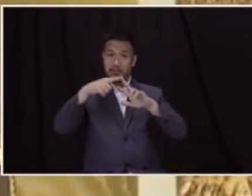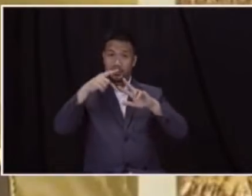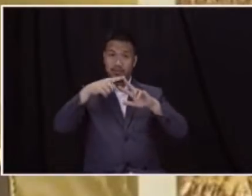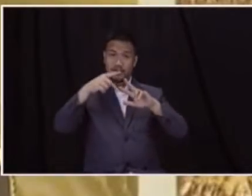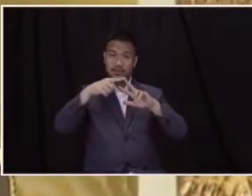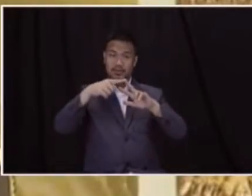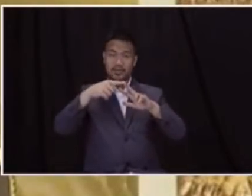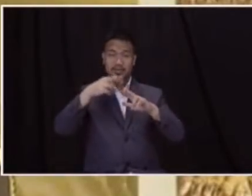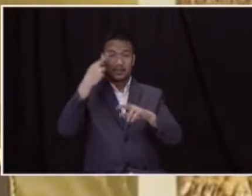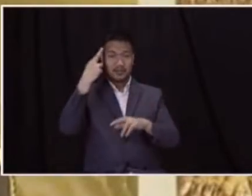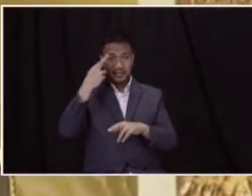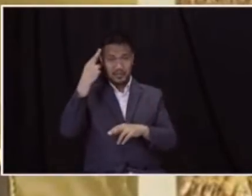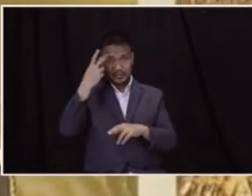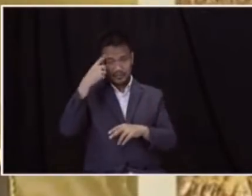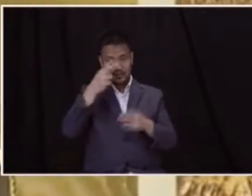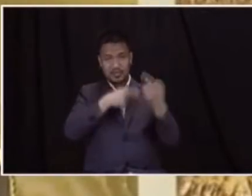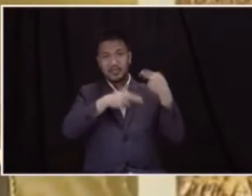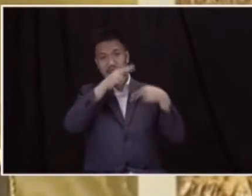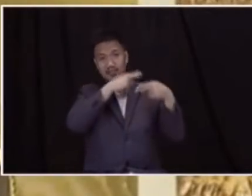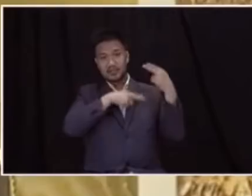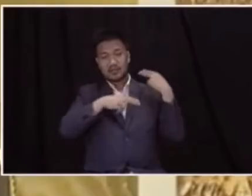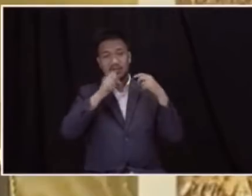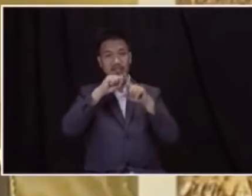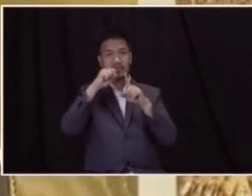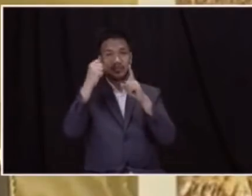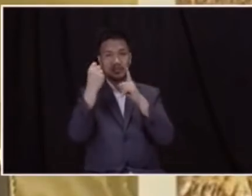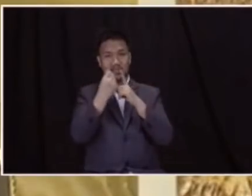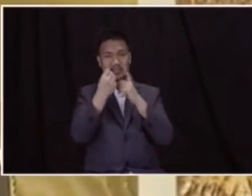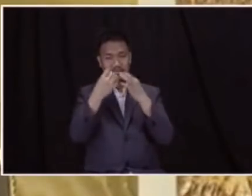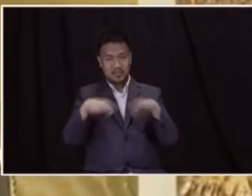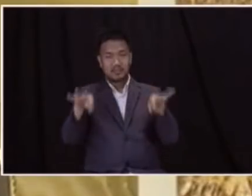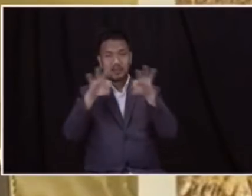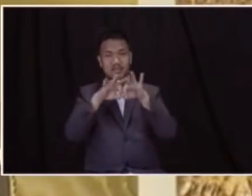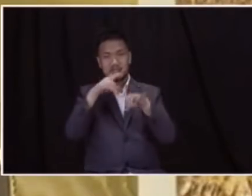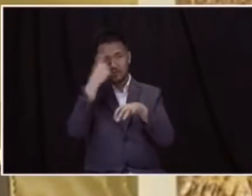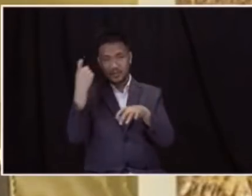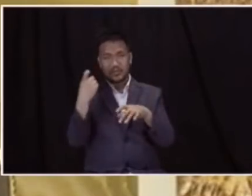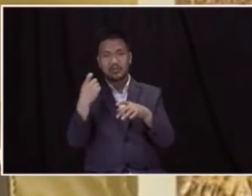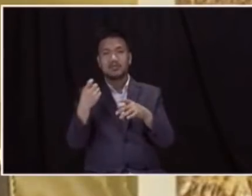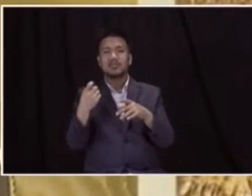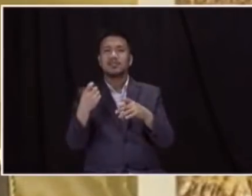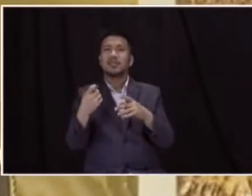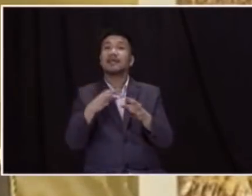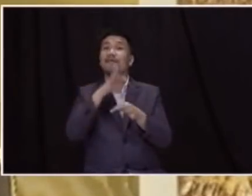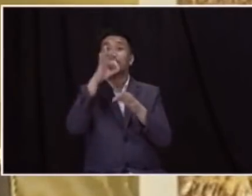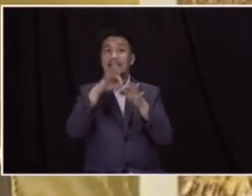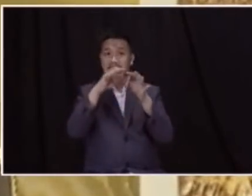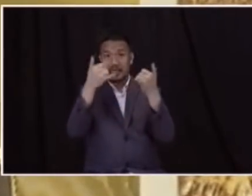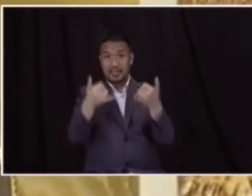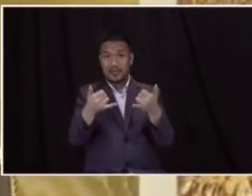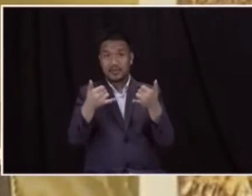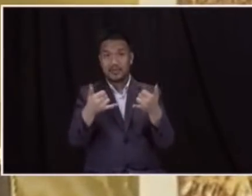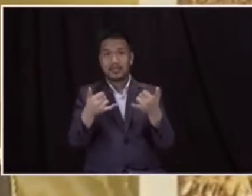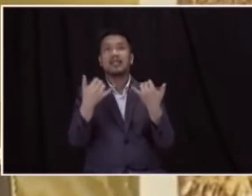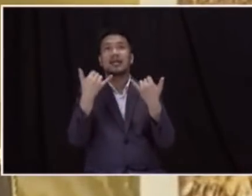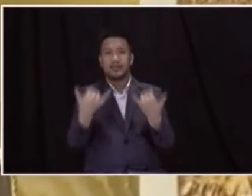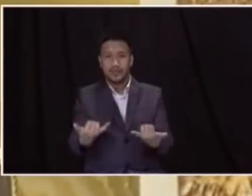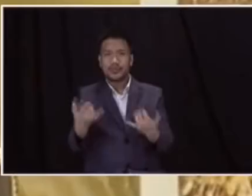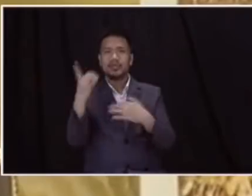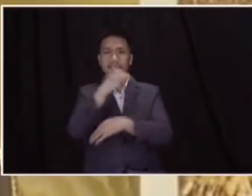for its historical significance is the beautiful coincidence today. On this very